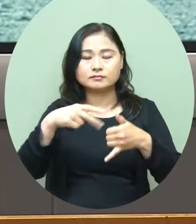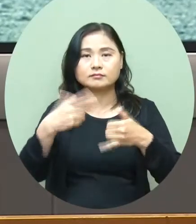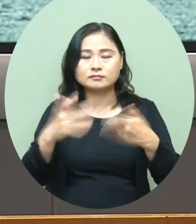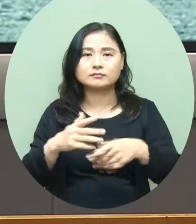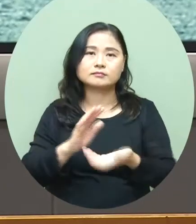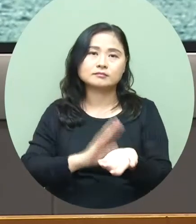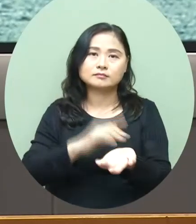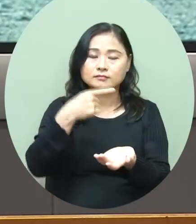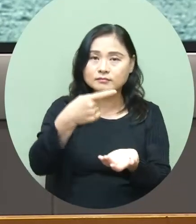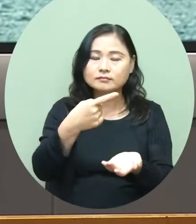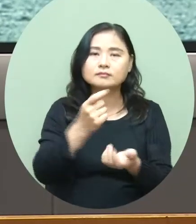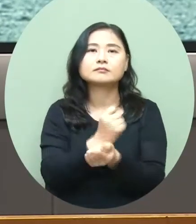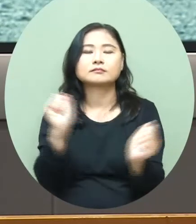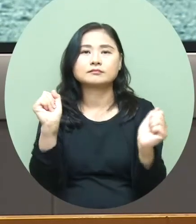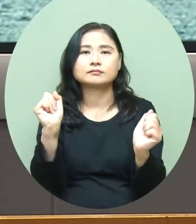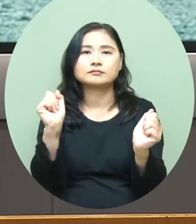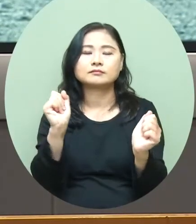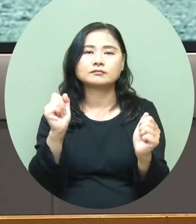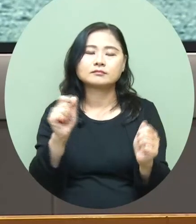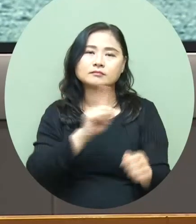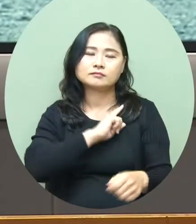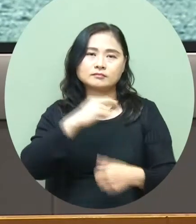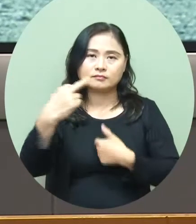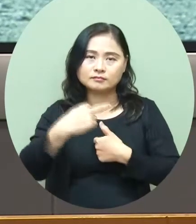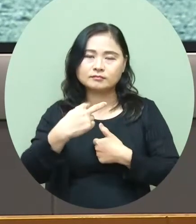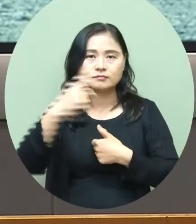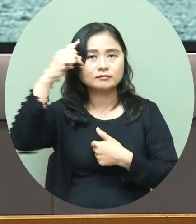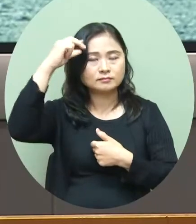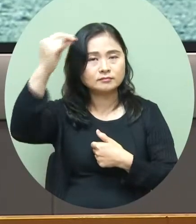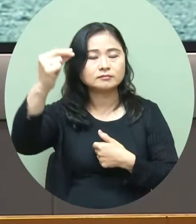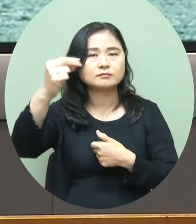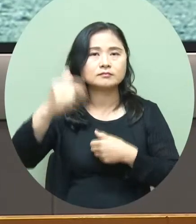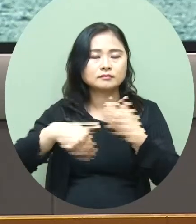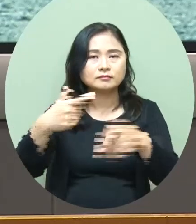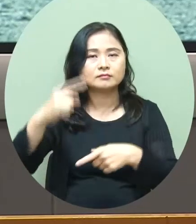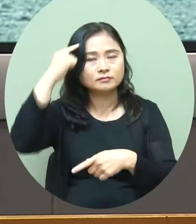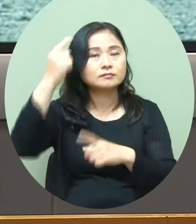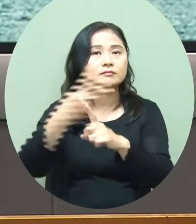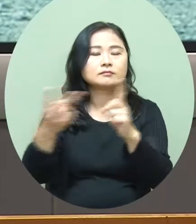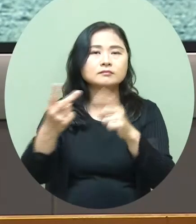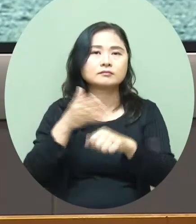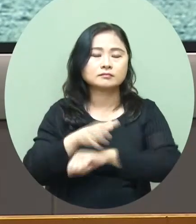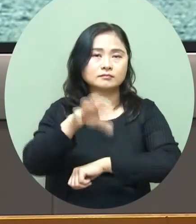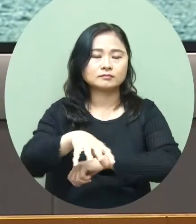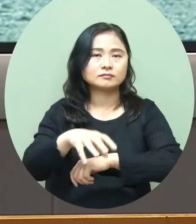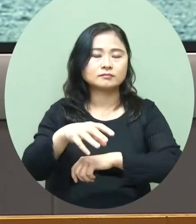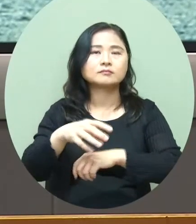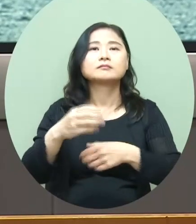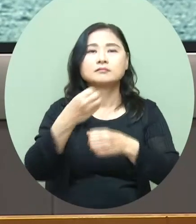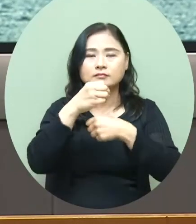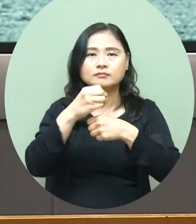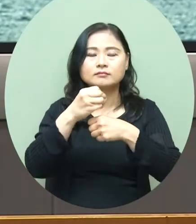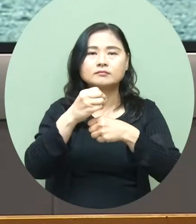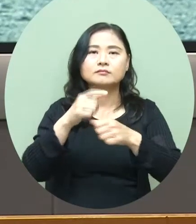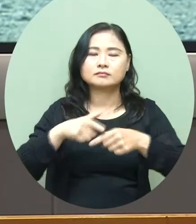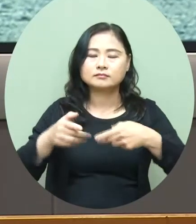for people who have completed the 7-day isolation at the hotel, quarantine at the hotel. On day 12,